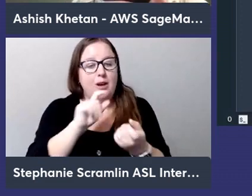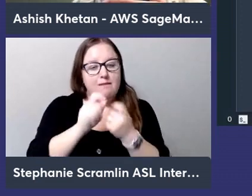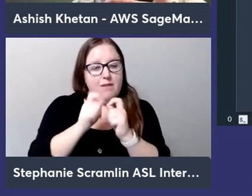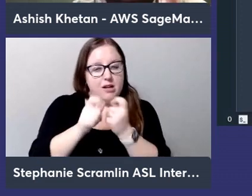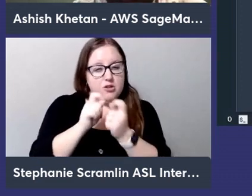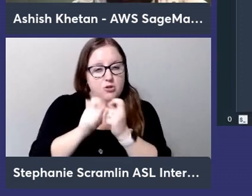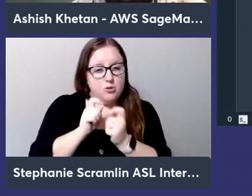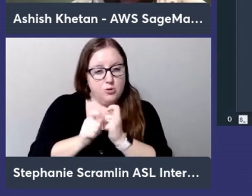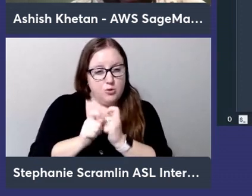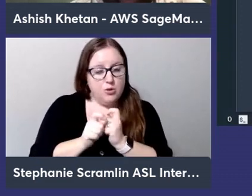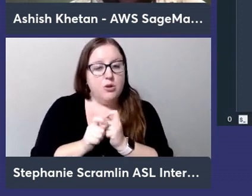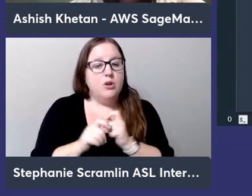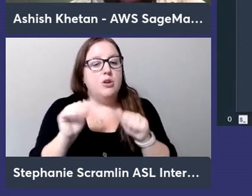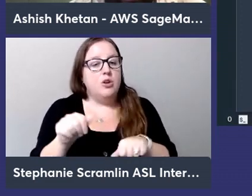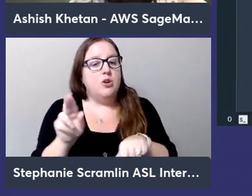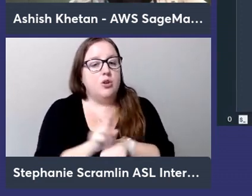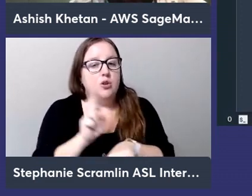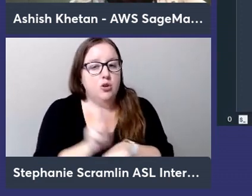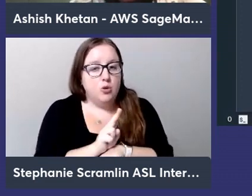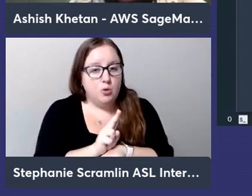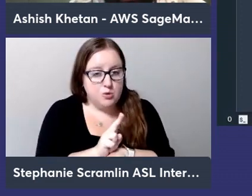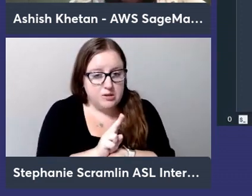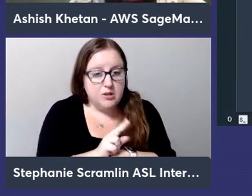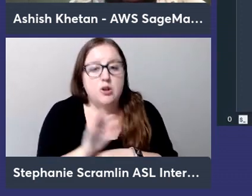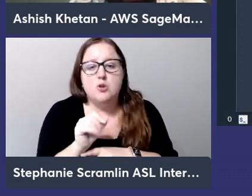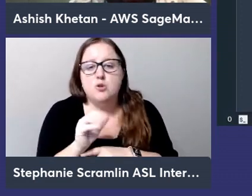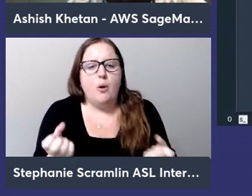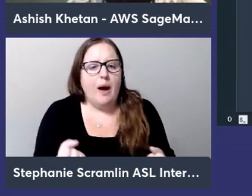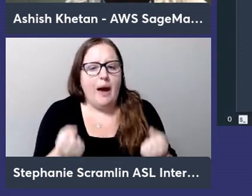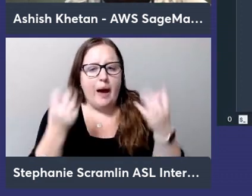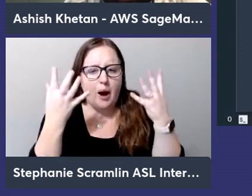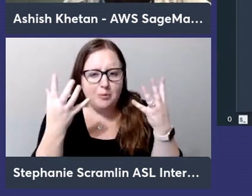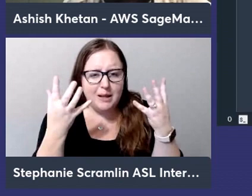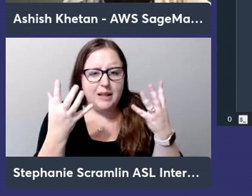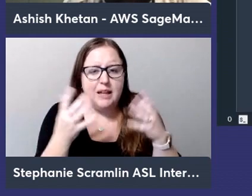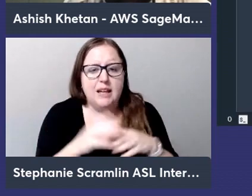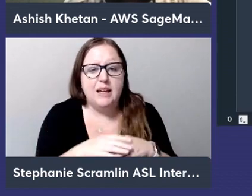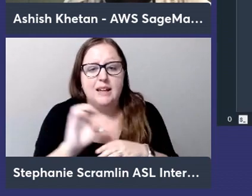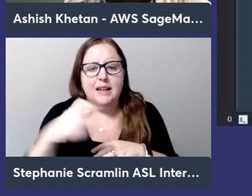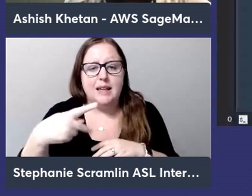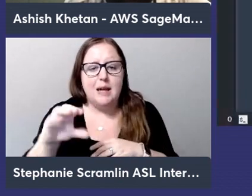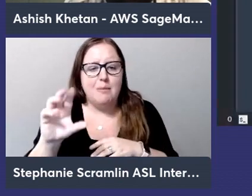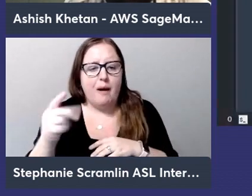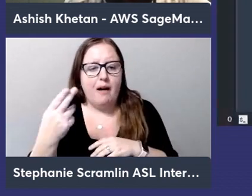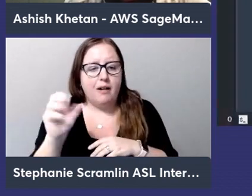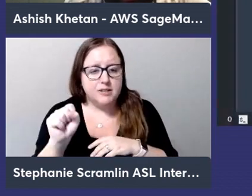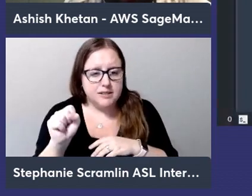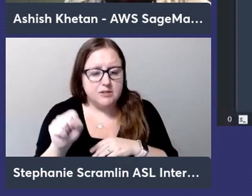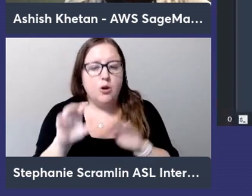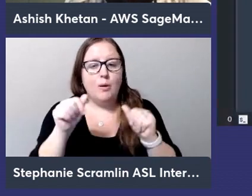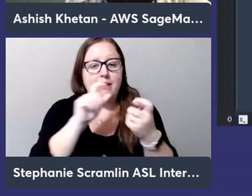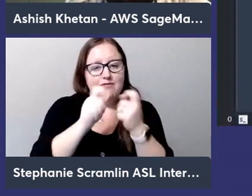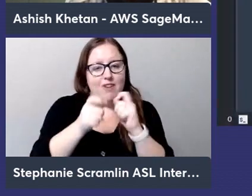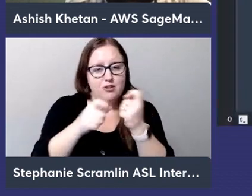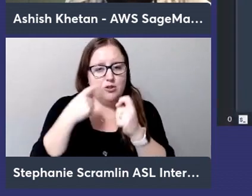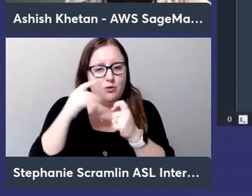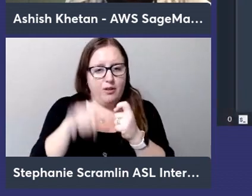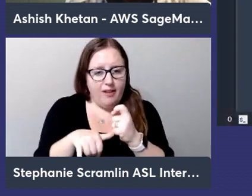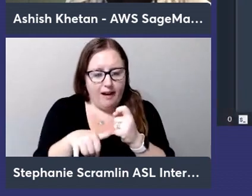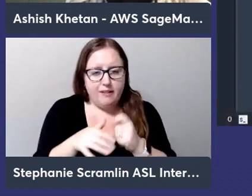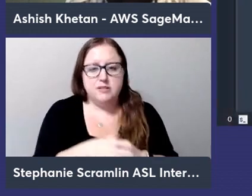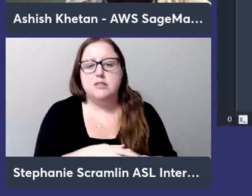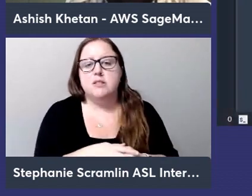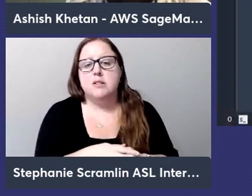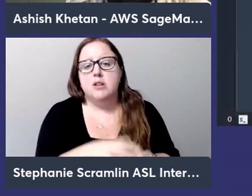which you can tune using AMT. So how many epochs do you want to train, fine tune this model on the data set that you have provided? You